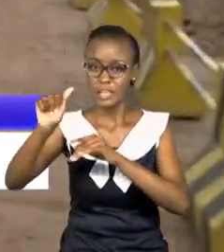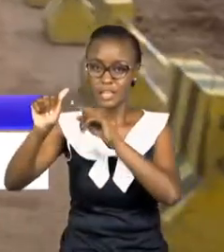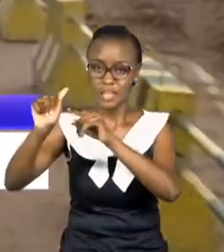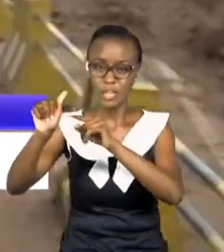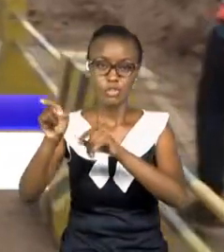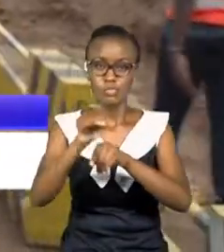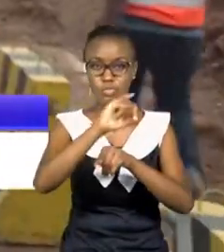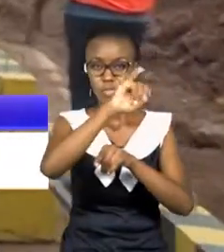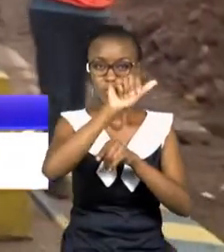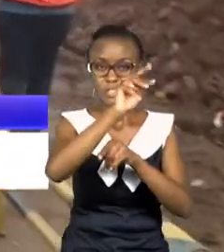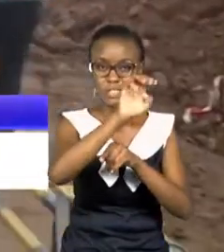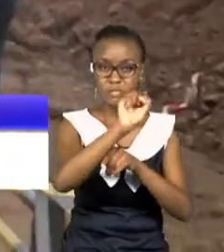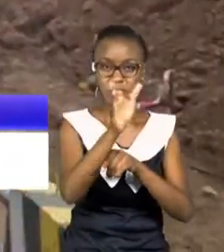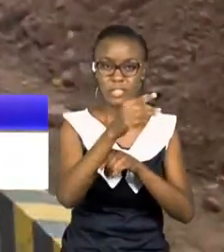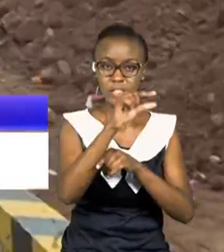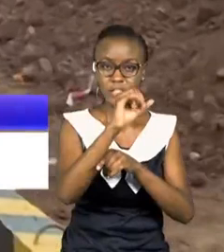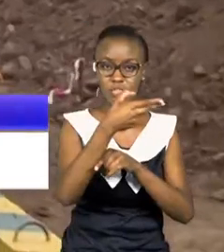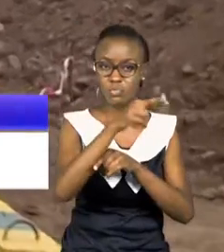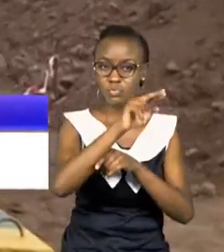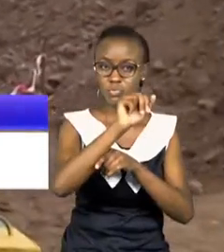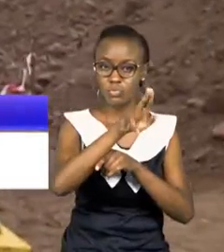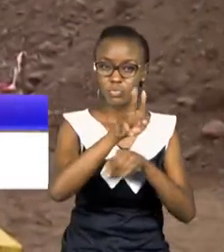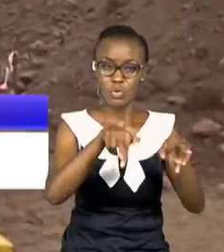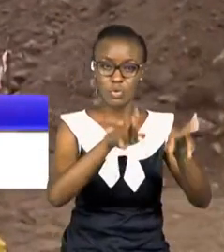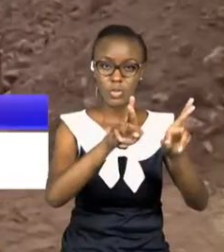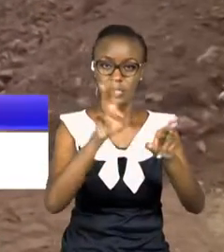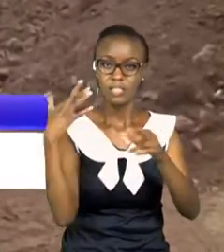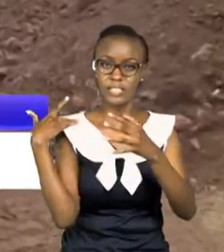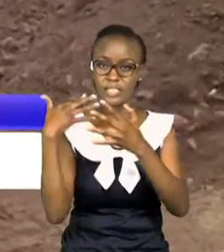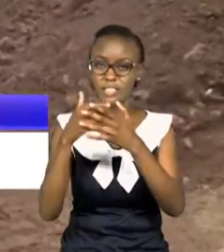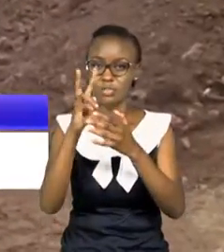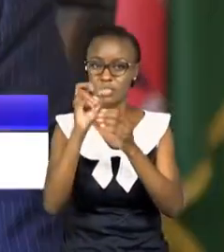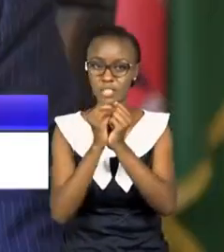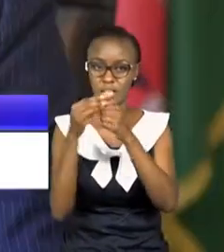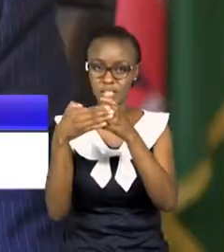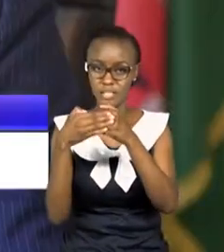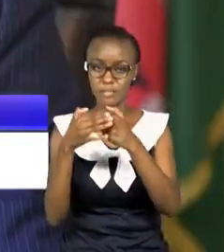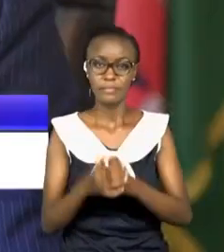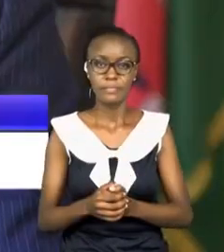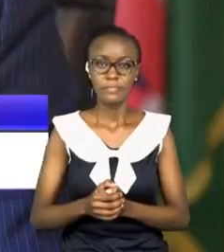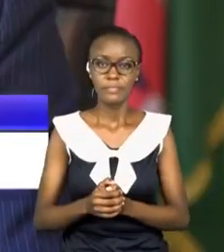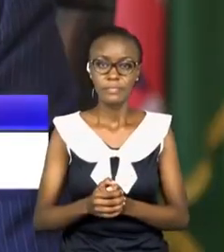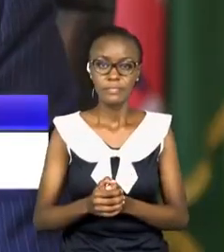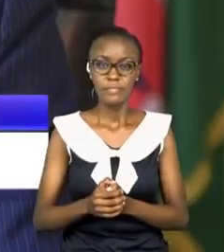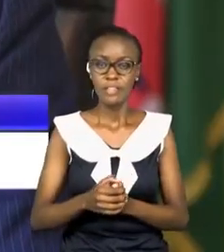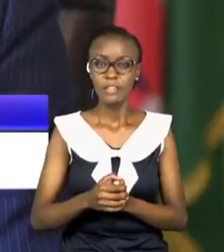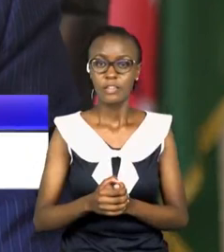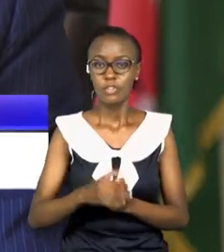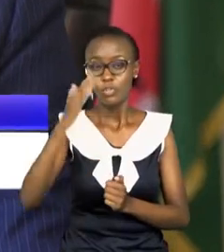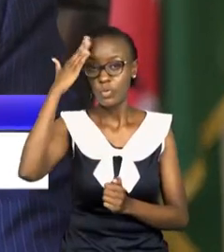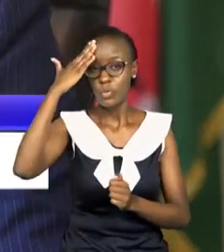Road Expressway project in 2019. I think the first thing to note is that the initial